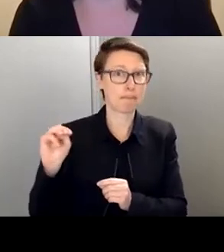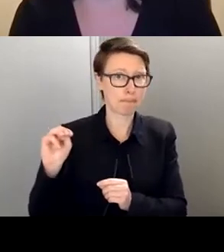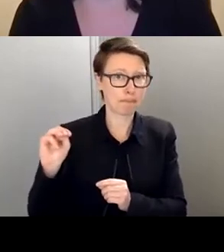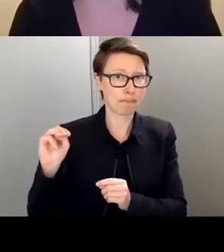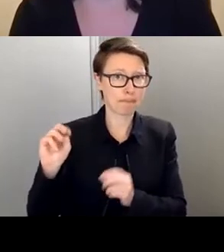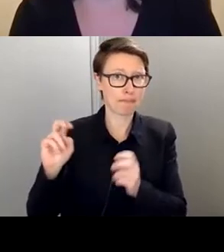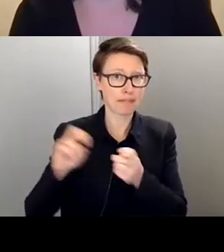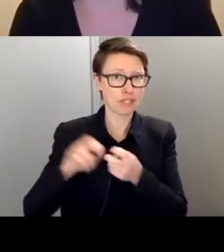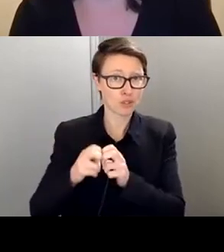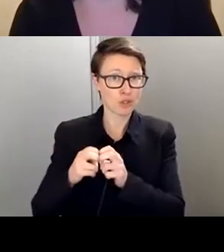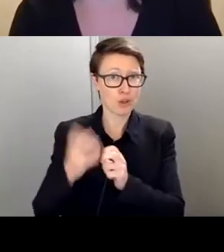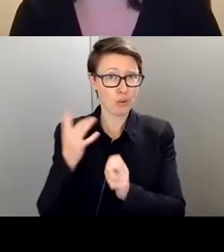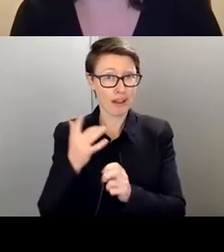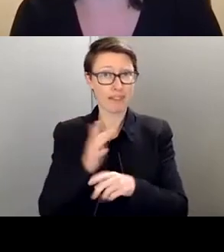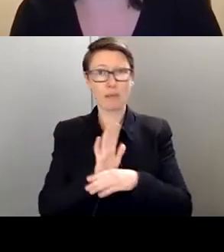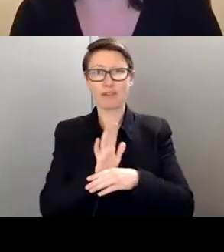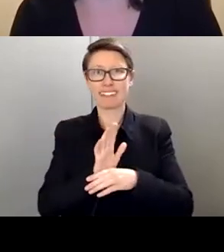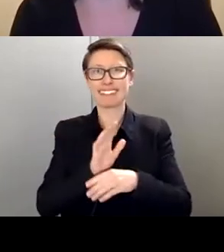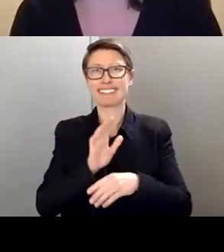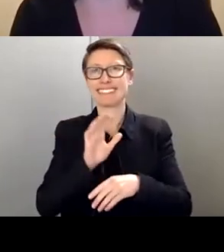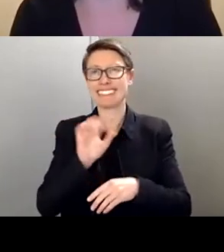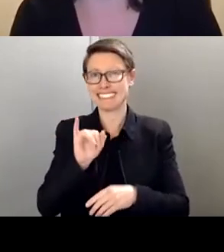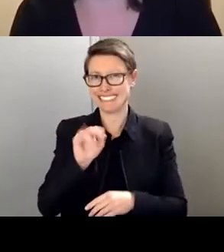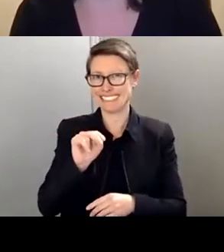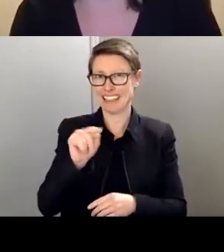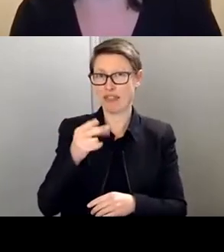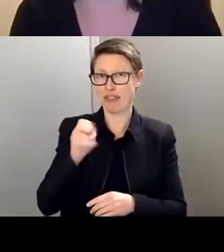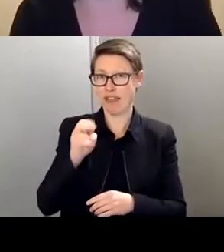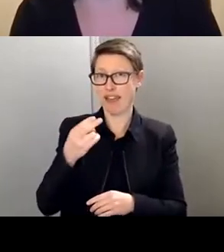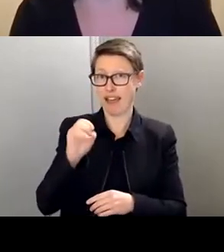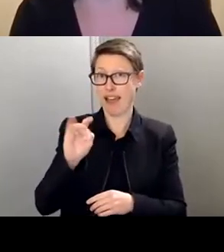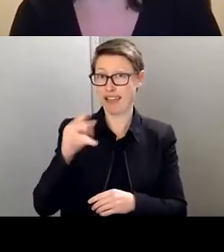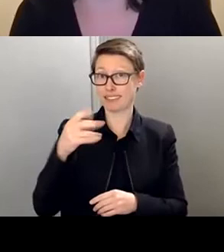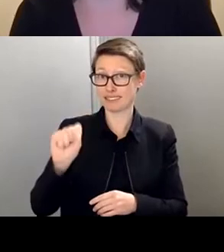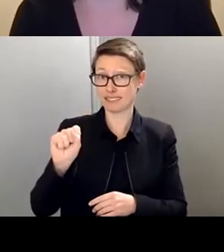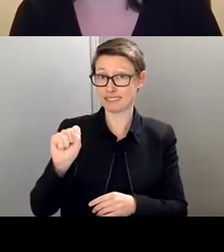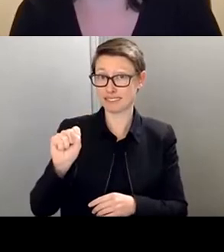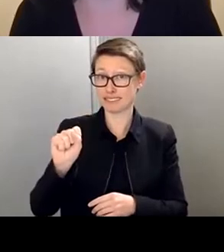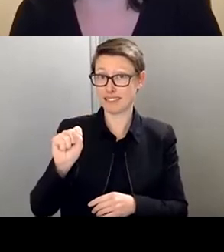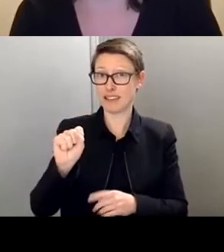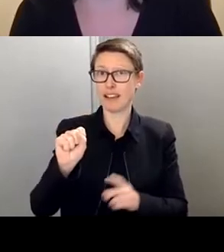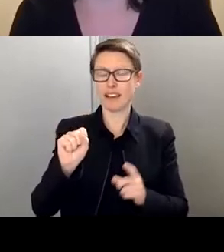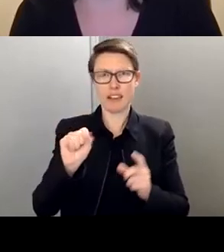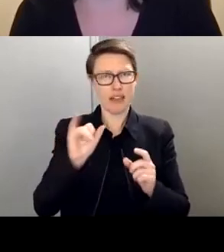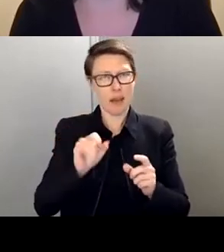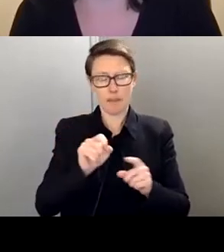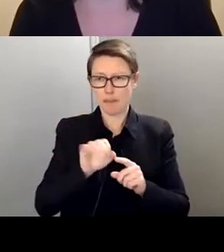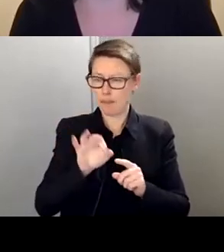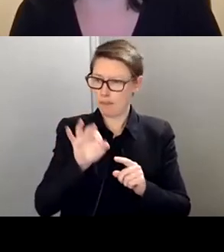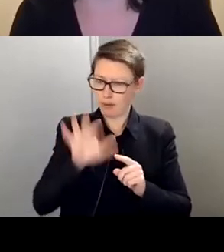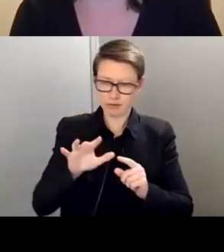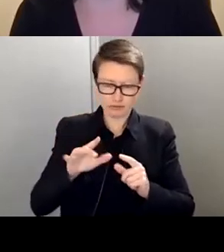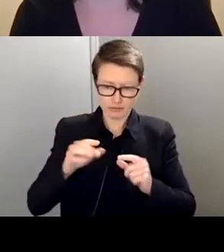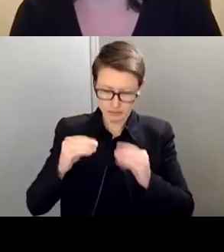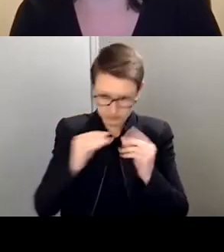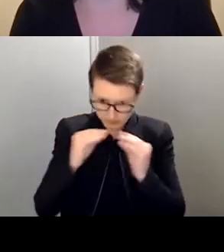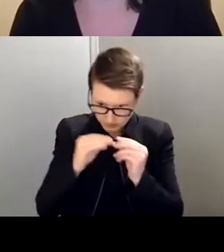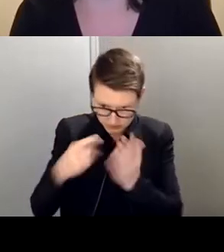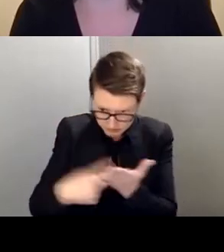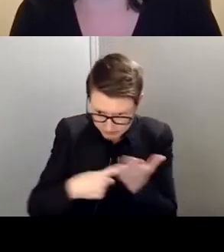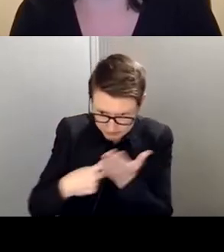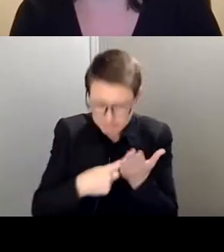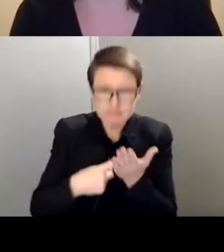movie In the Heights. And what I would say to that is that one of the reasons that conversation